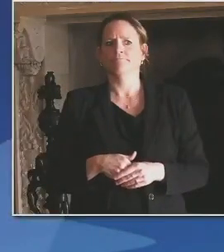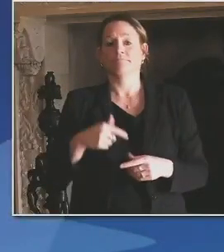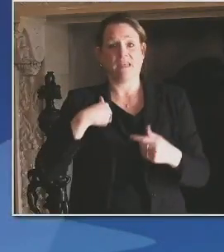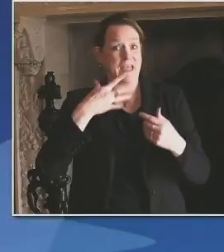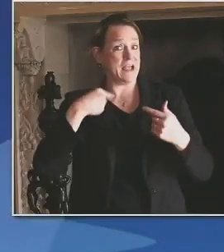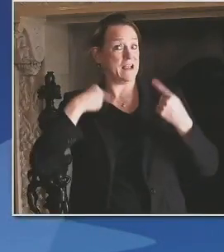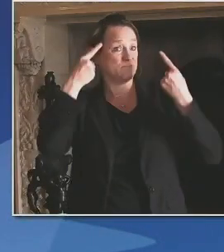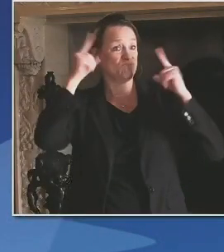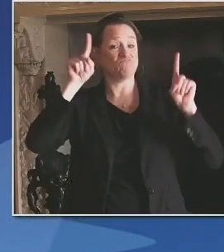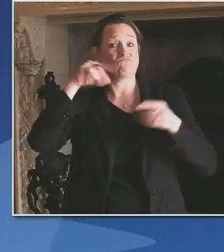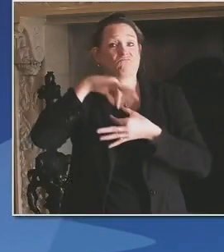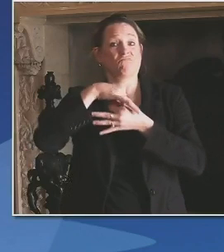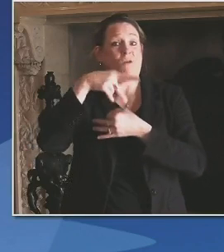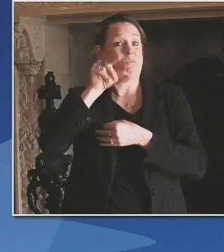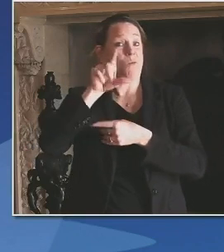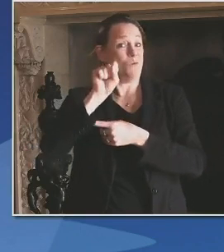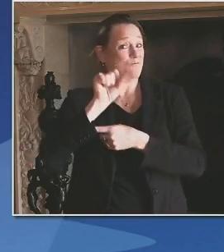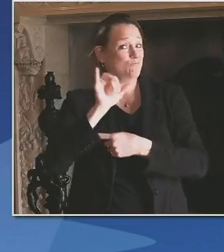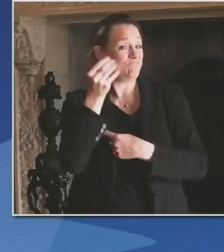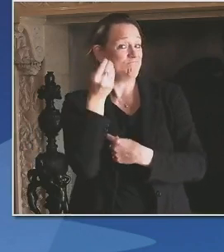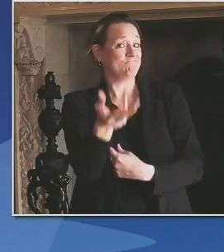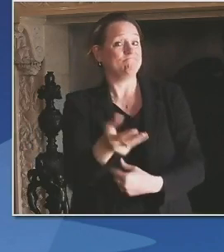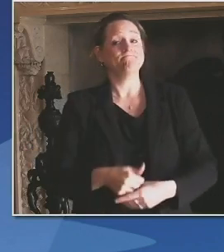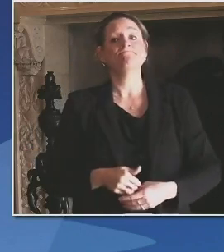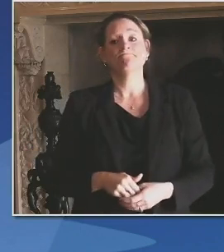Spectrum News. Savannah, are you with us?